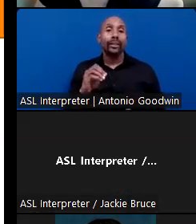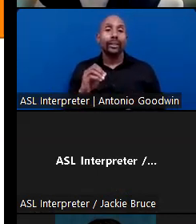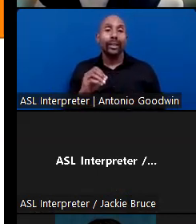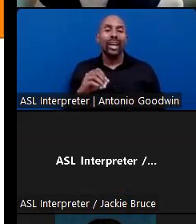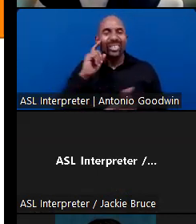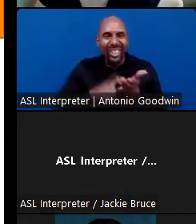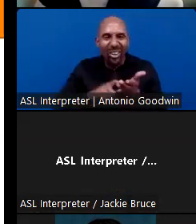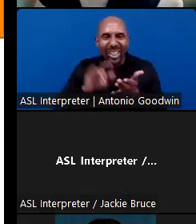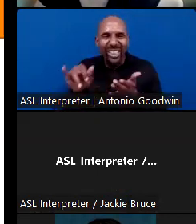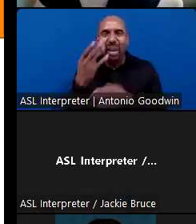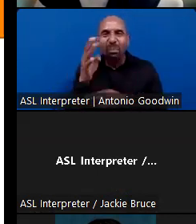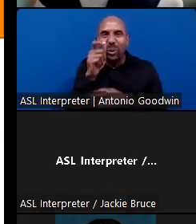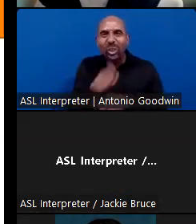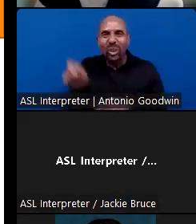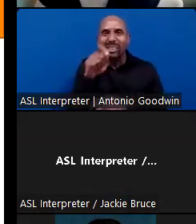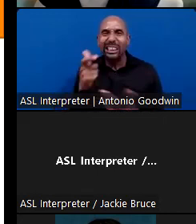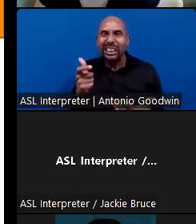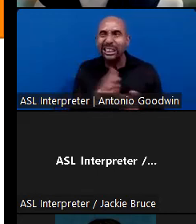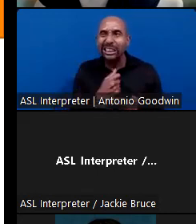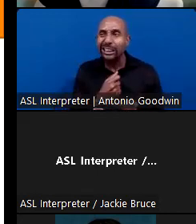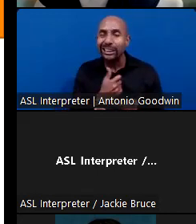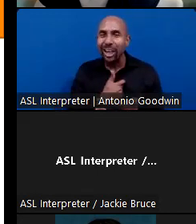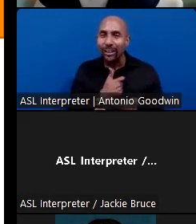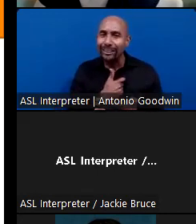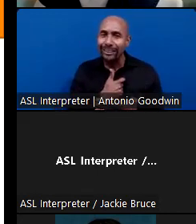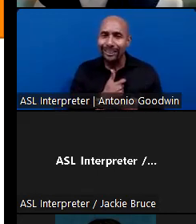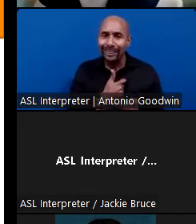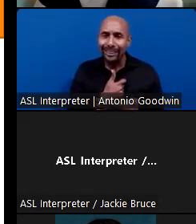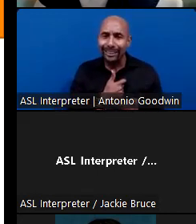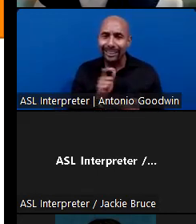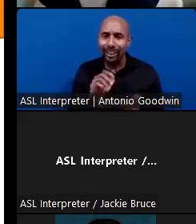Sorry. I have to clear my annotations here.